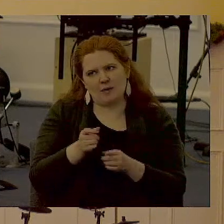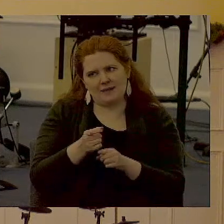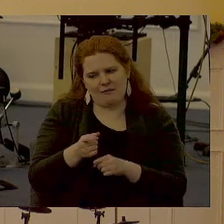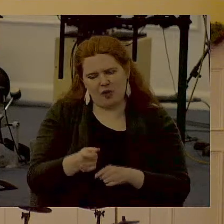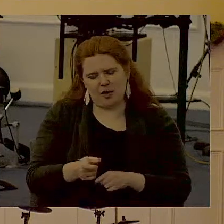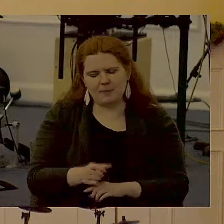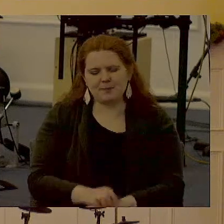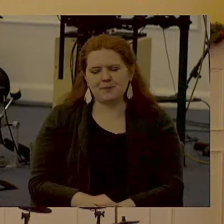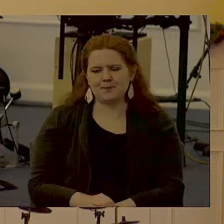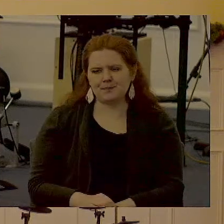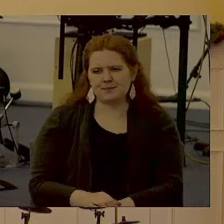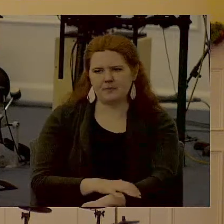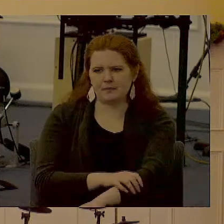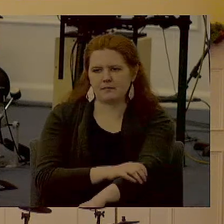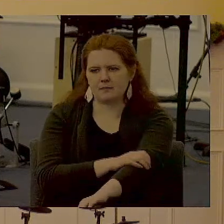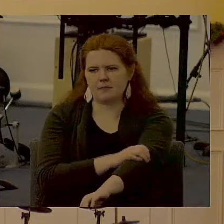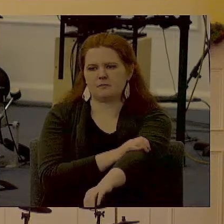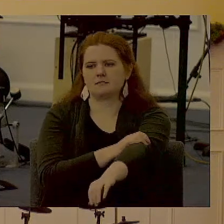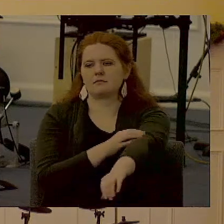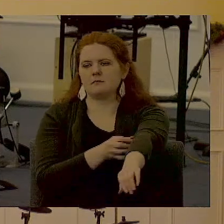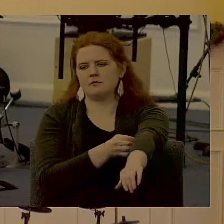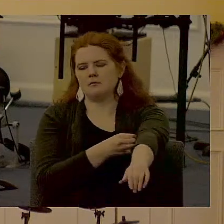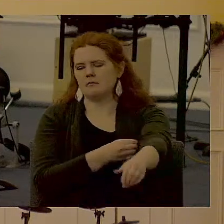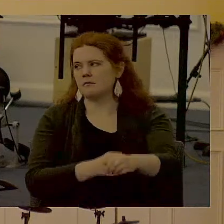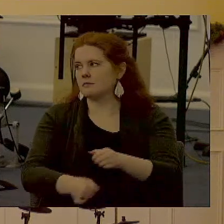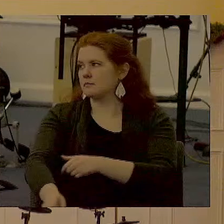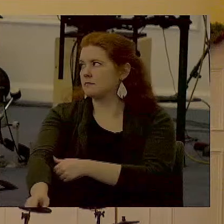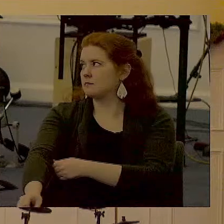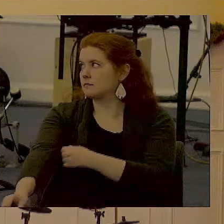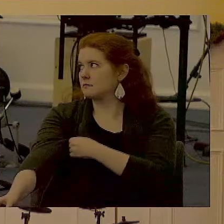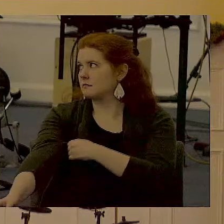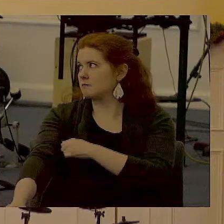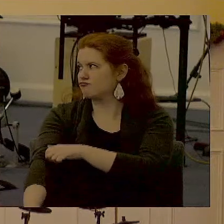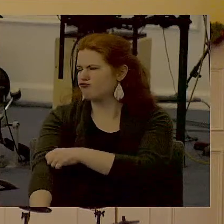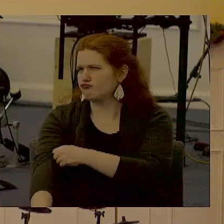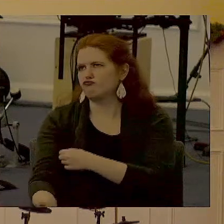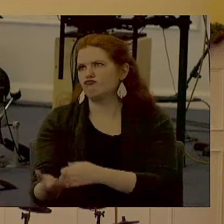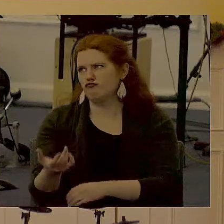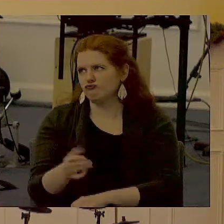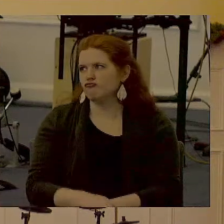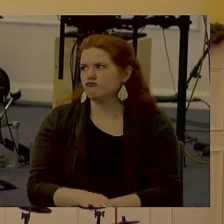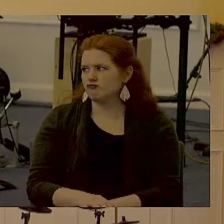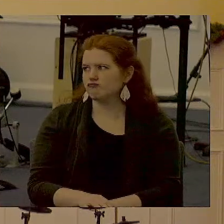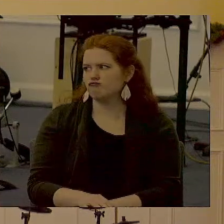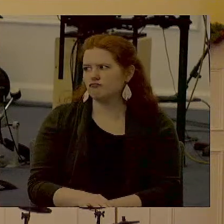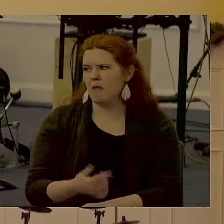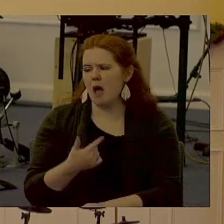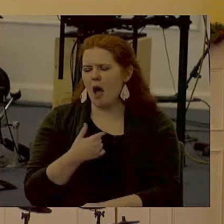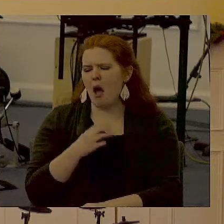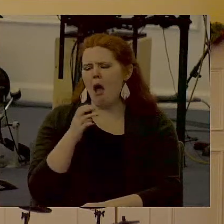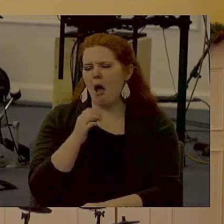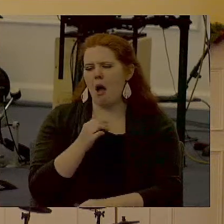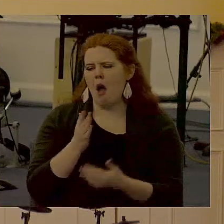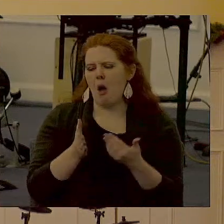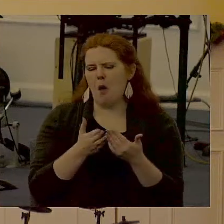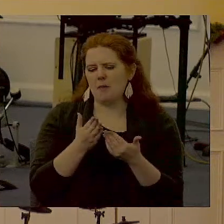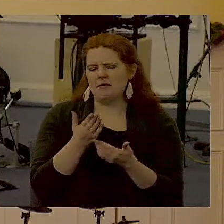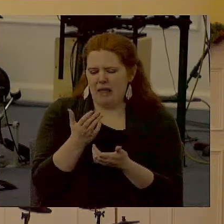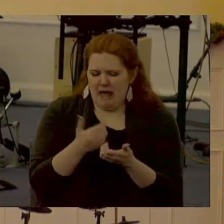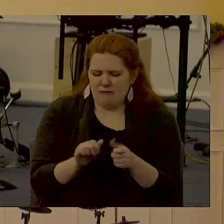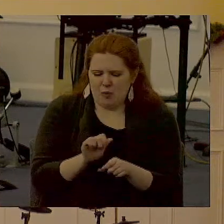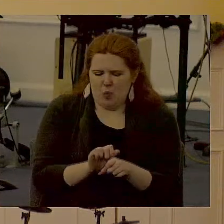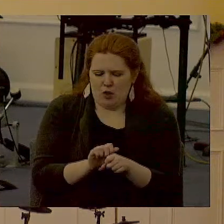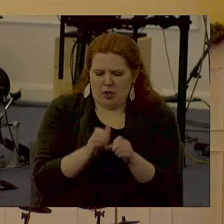Which means that I would wager that every single working person in